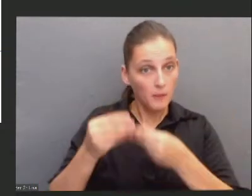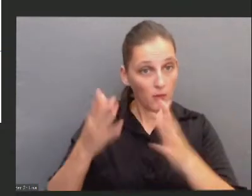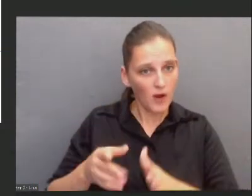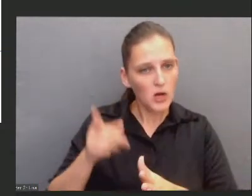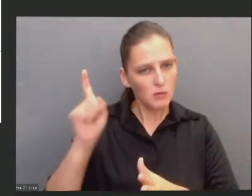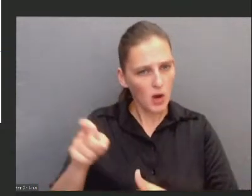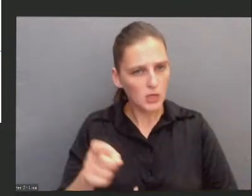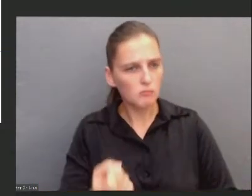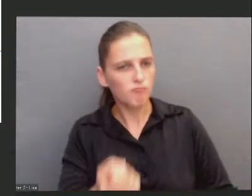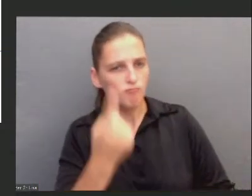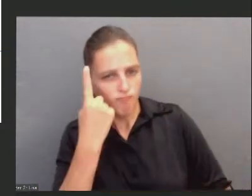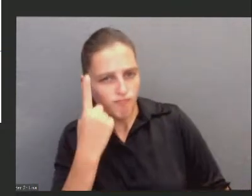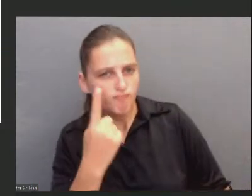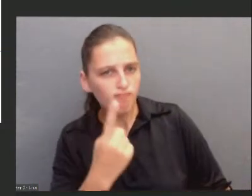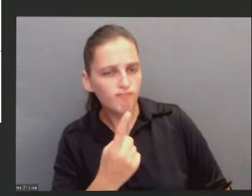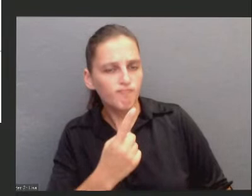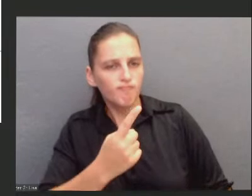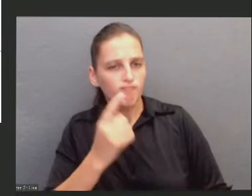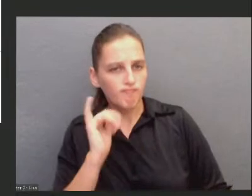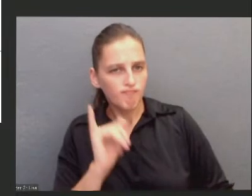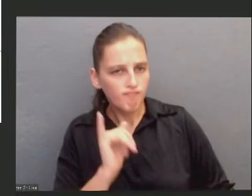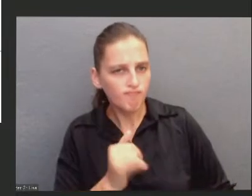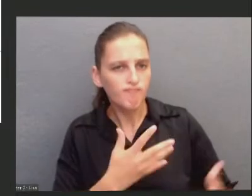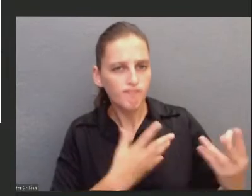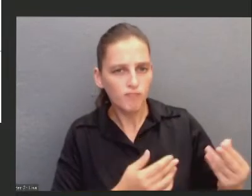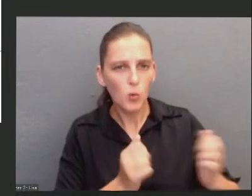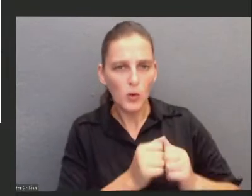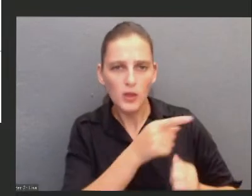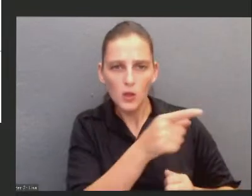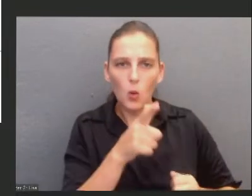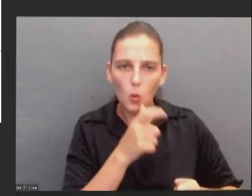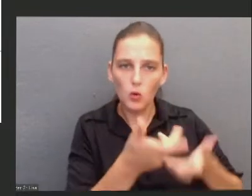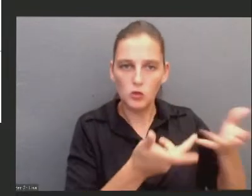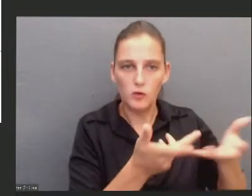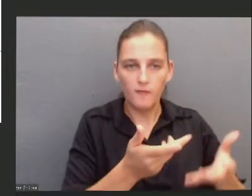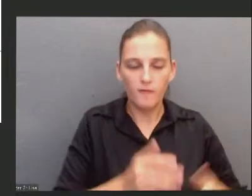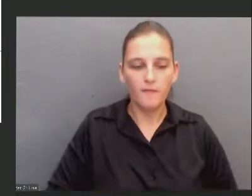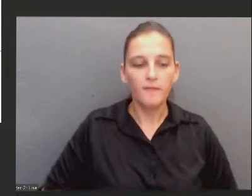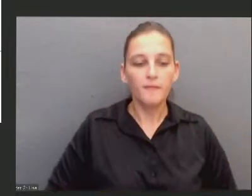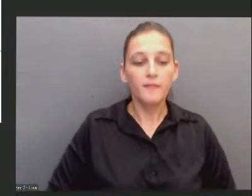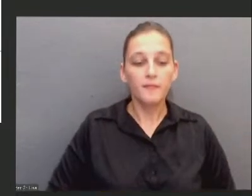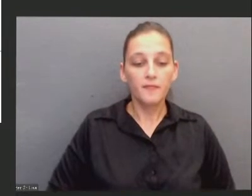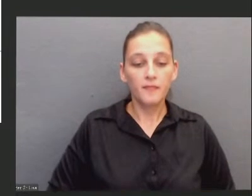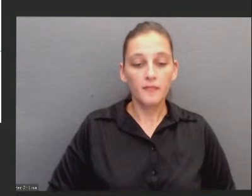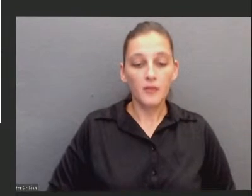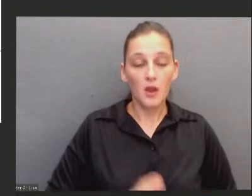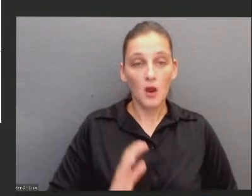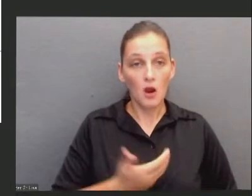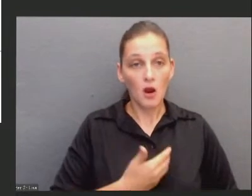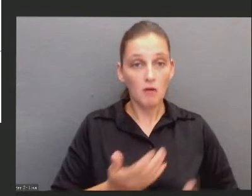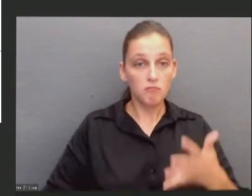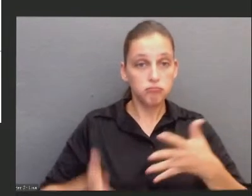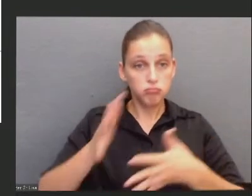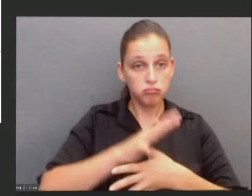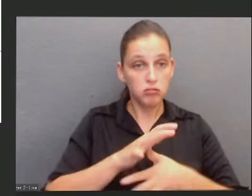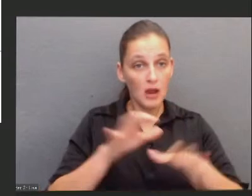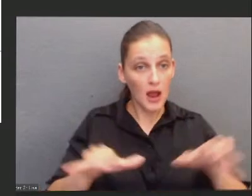One primary action we must take is to recognize healthcare as a human